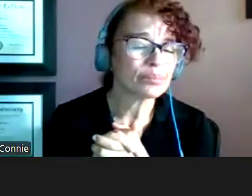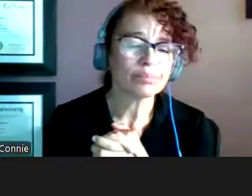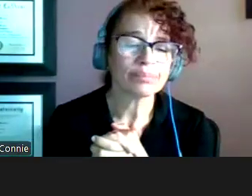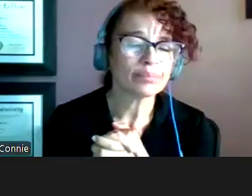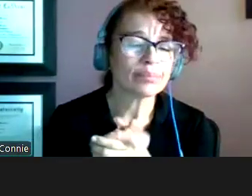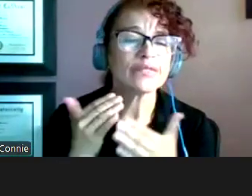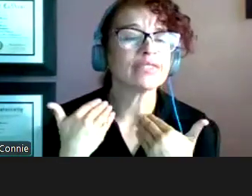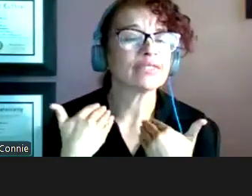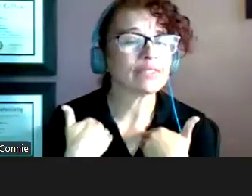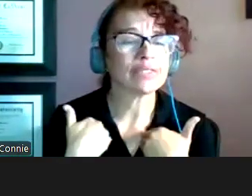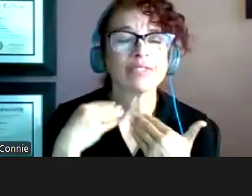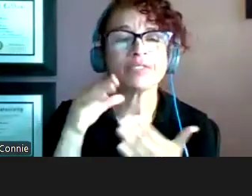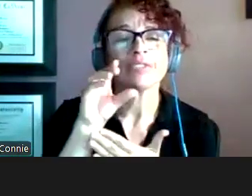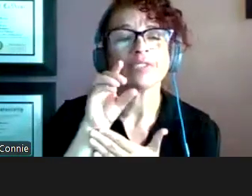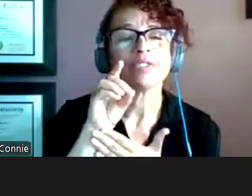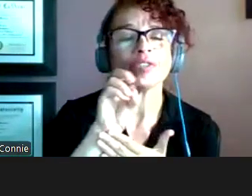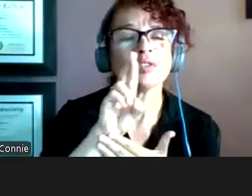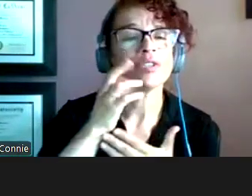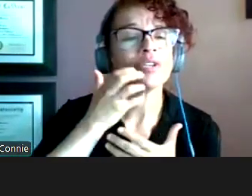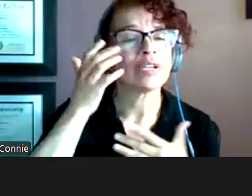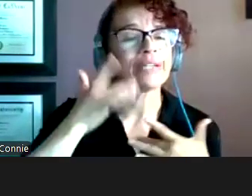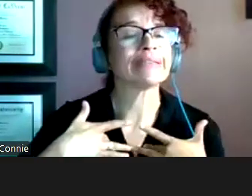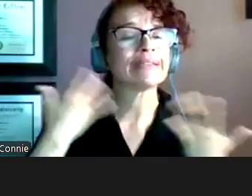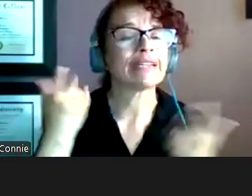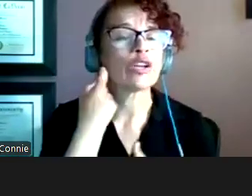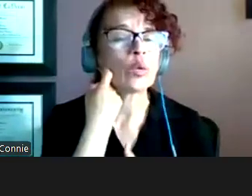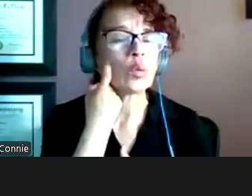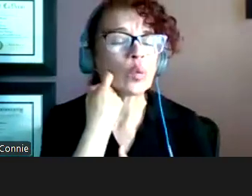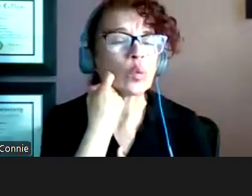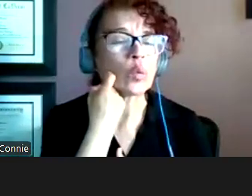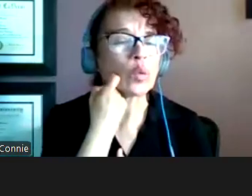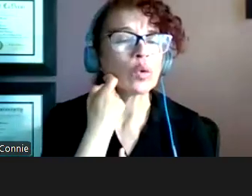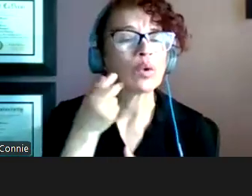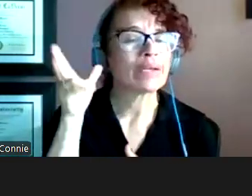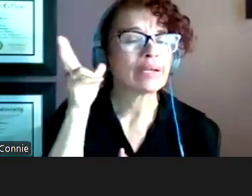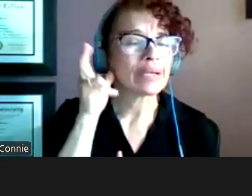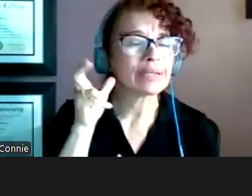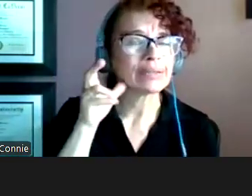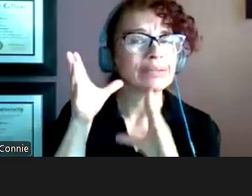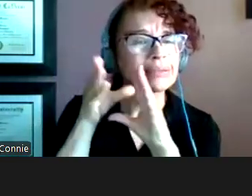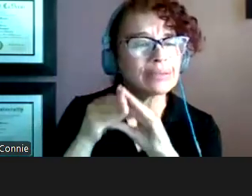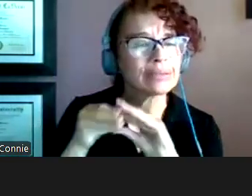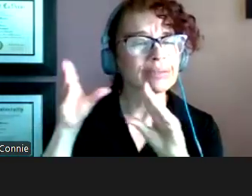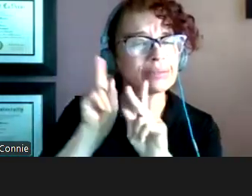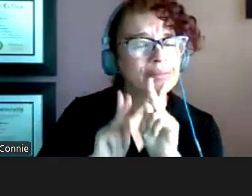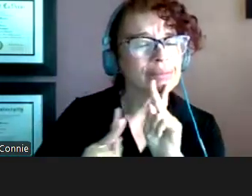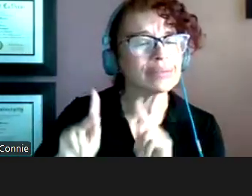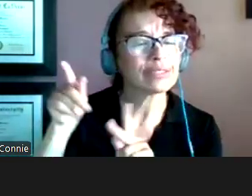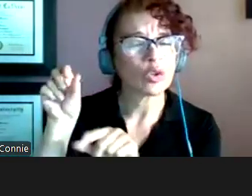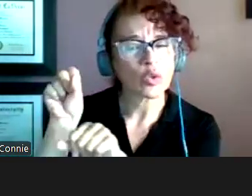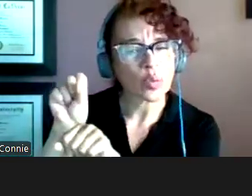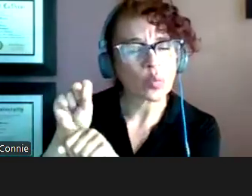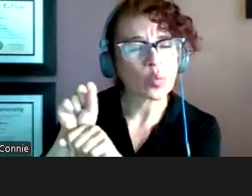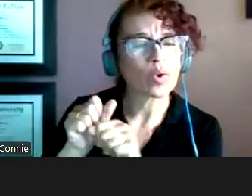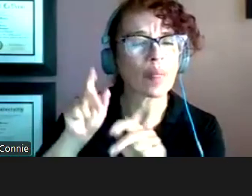I had Dr. Margot Cushell out for an event recently, and just to listen to the stories of the people that she's working with